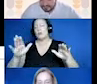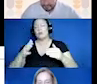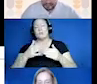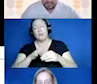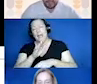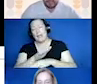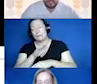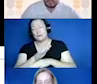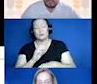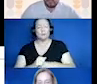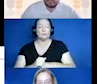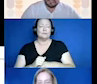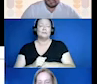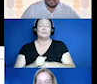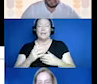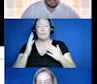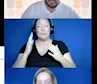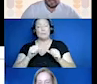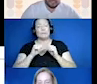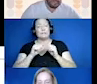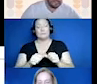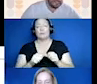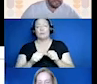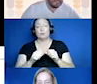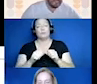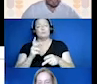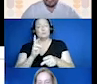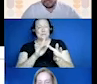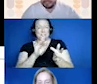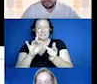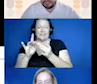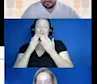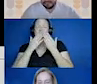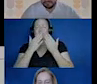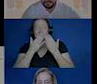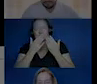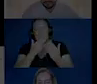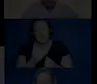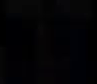wonderful afternoon. Muchísimas gracias. And we will continue to keep in touch. Thank you, everybody.